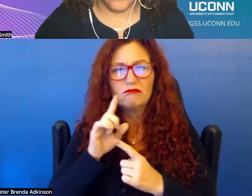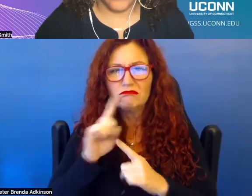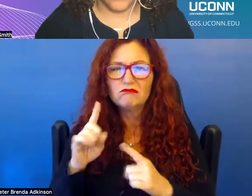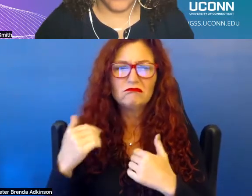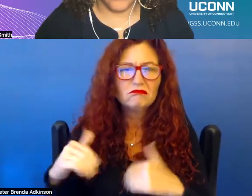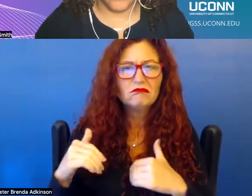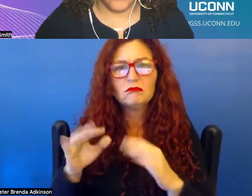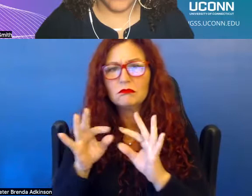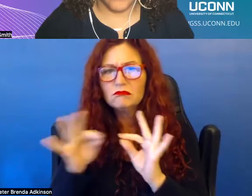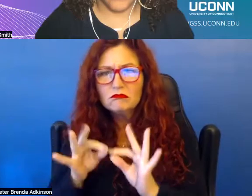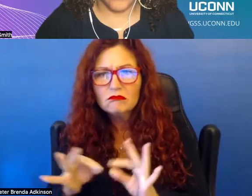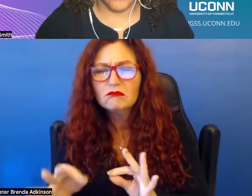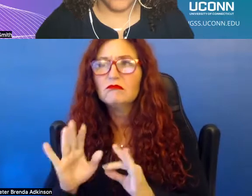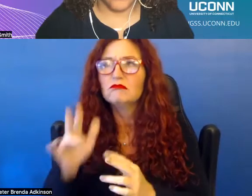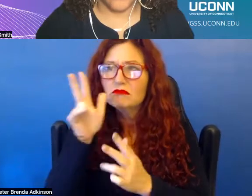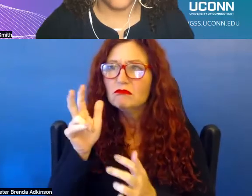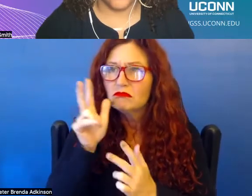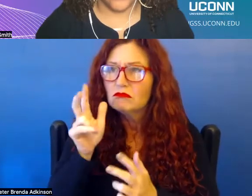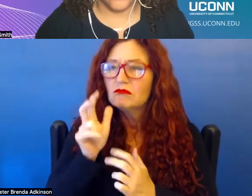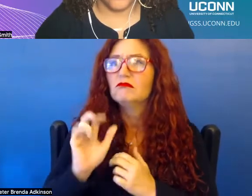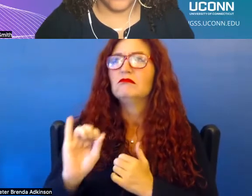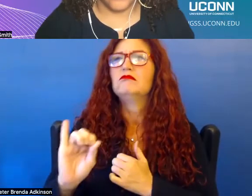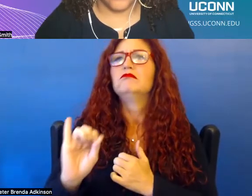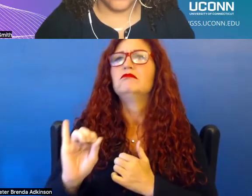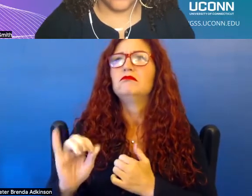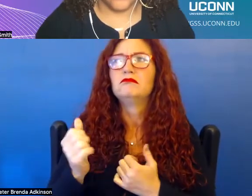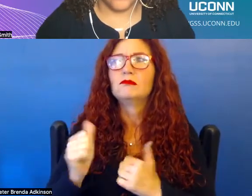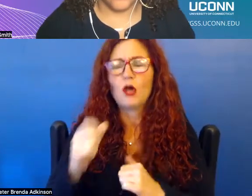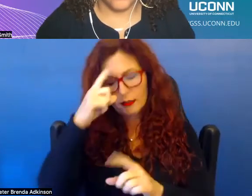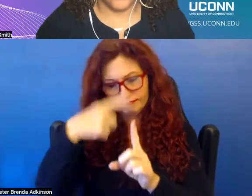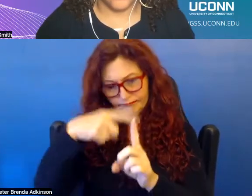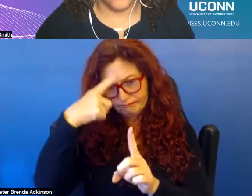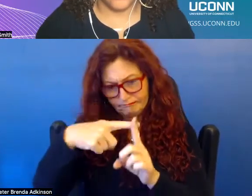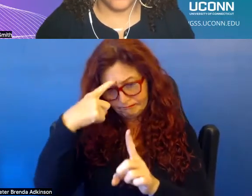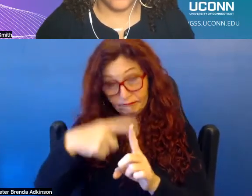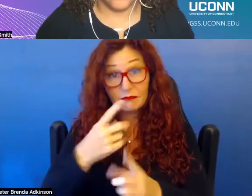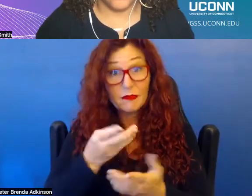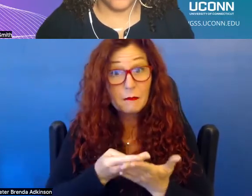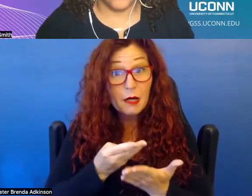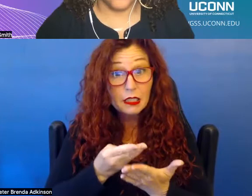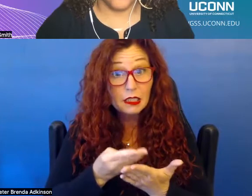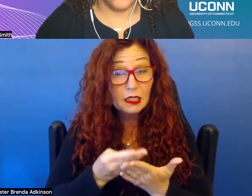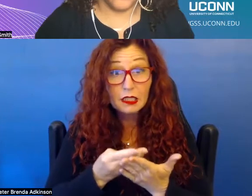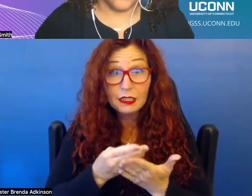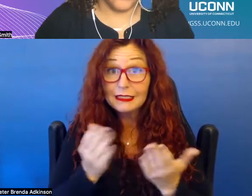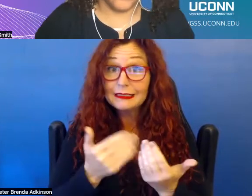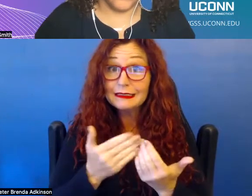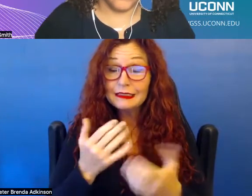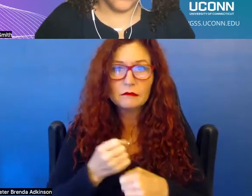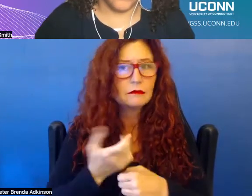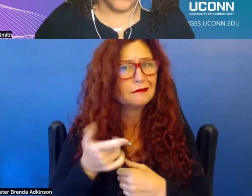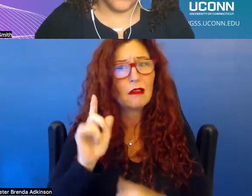and funds for many years. It didn't happen till the very end. So it was the speaking engagements at colleges